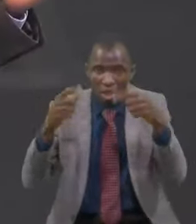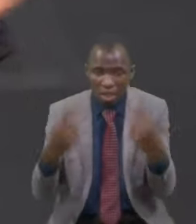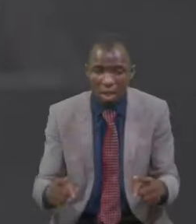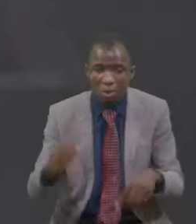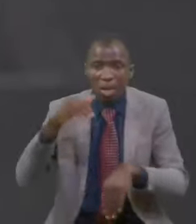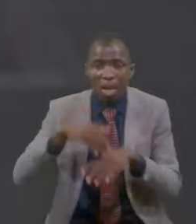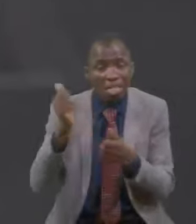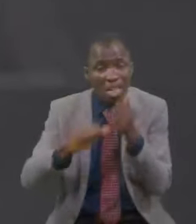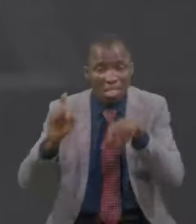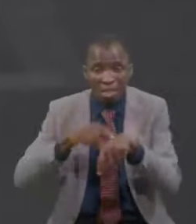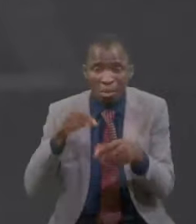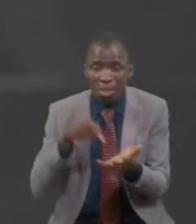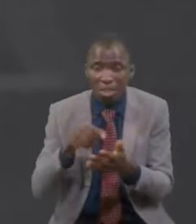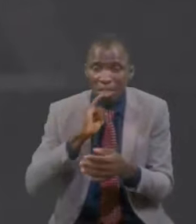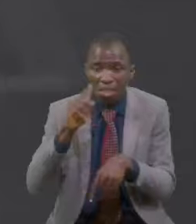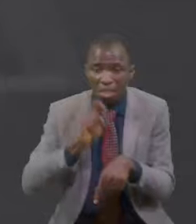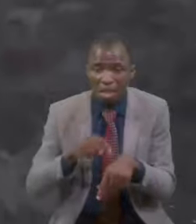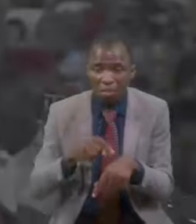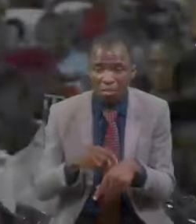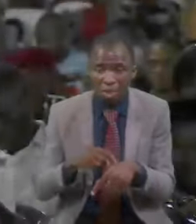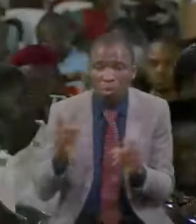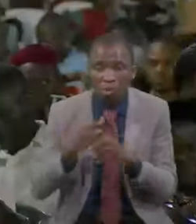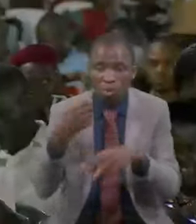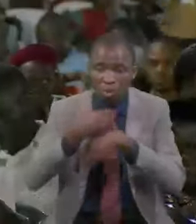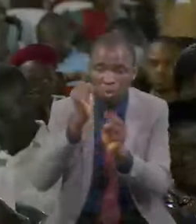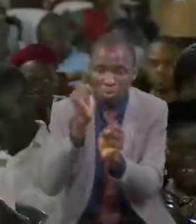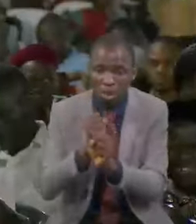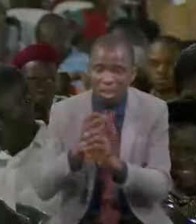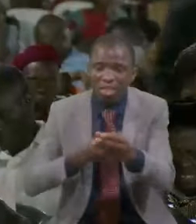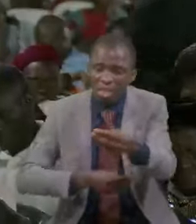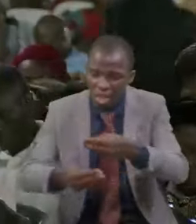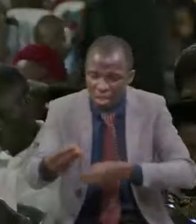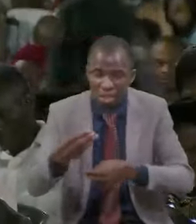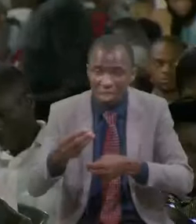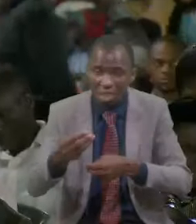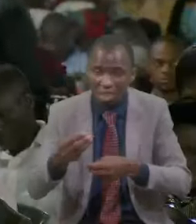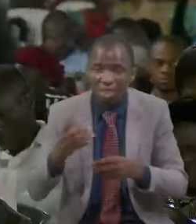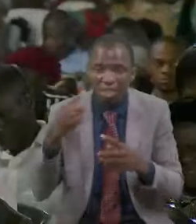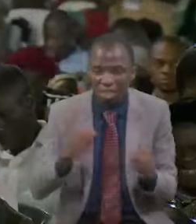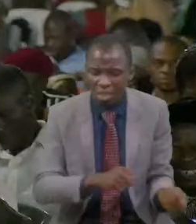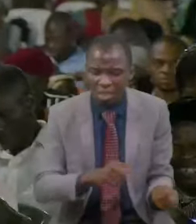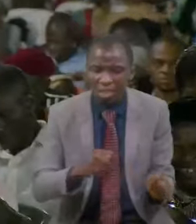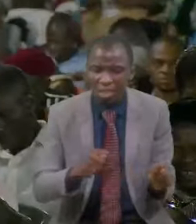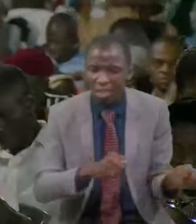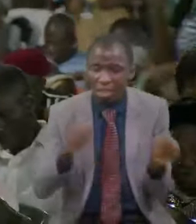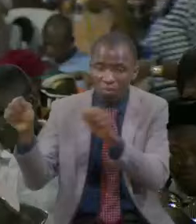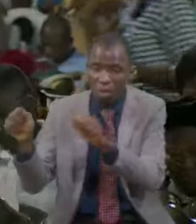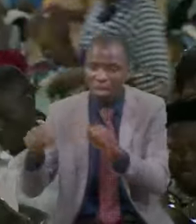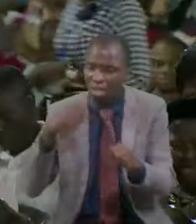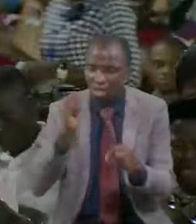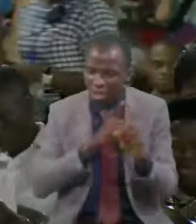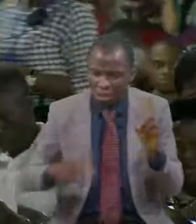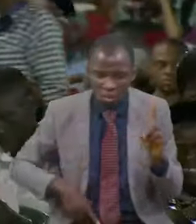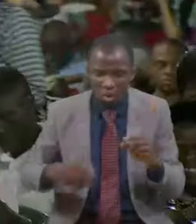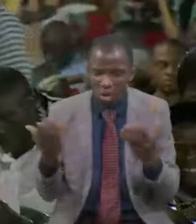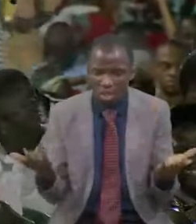make the exchange, the transfer, and say, Lord, here I am. I've decided